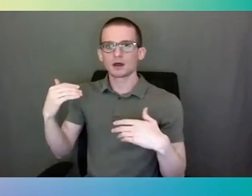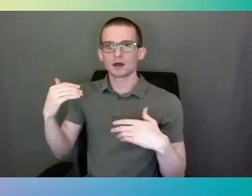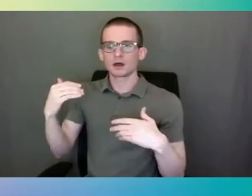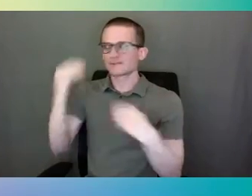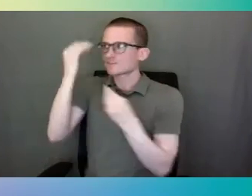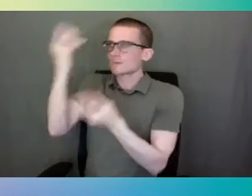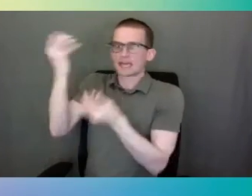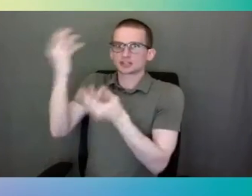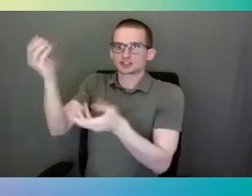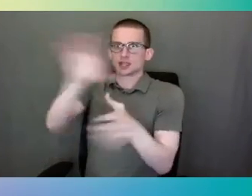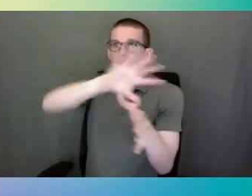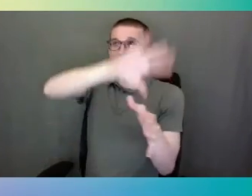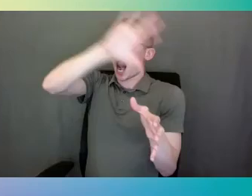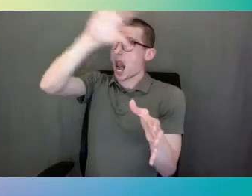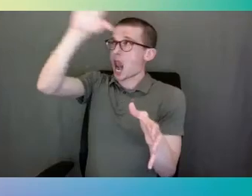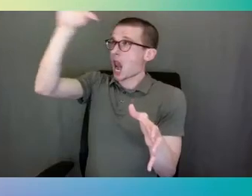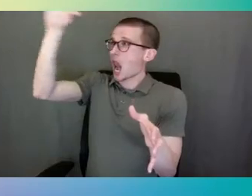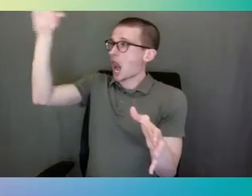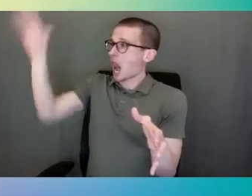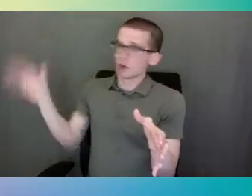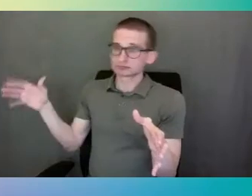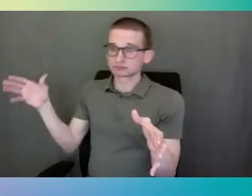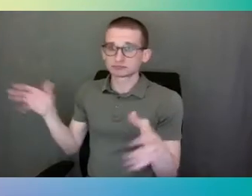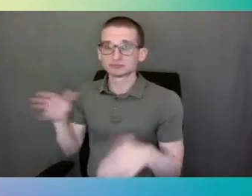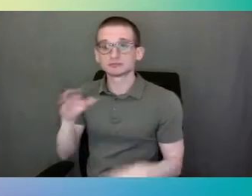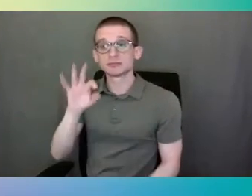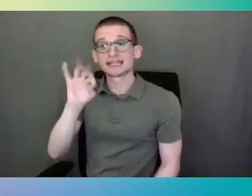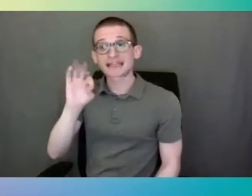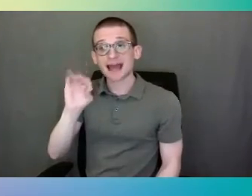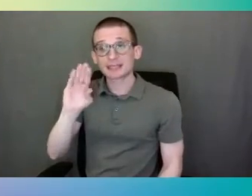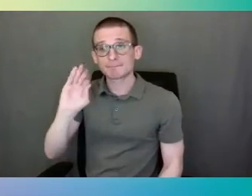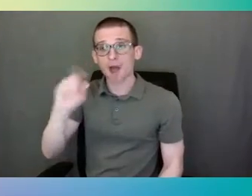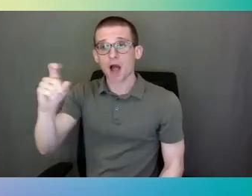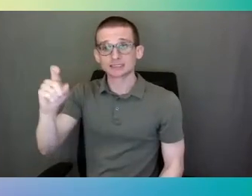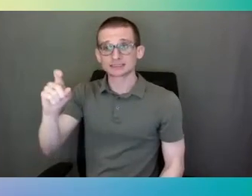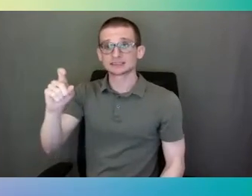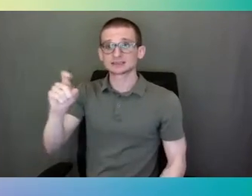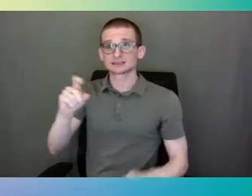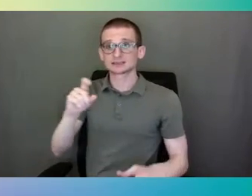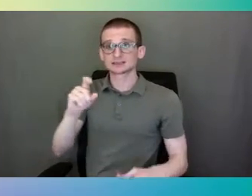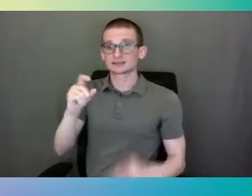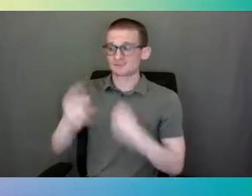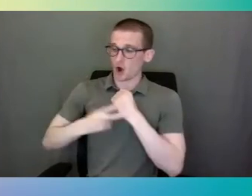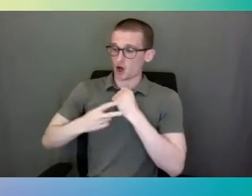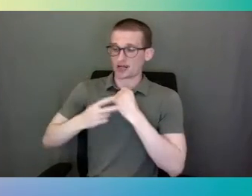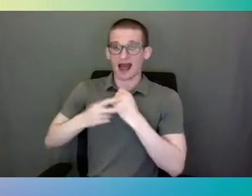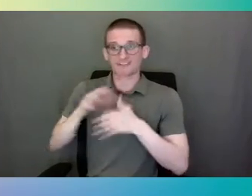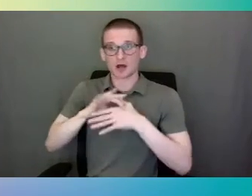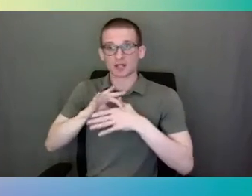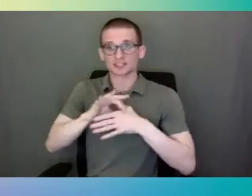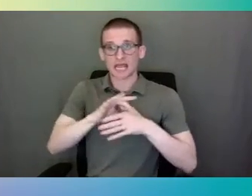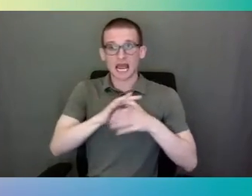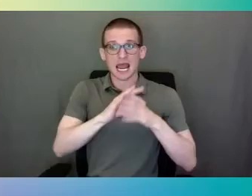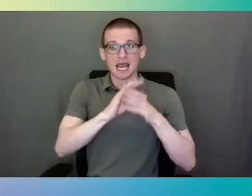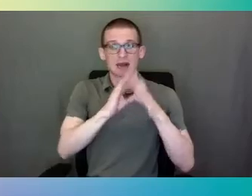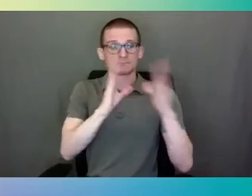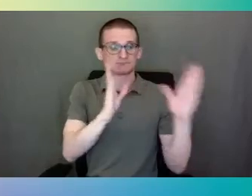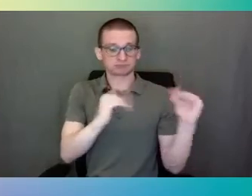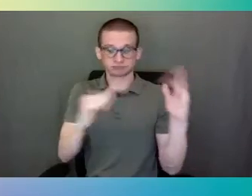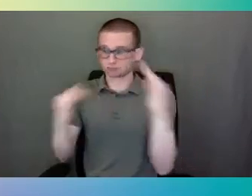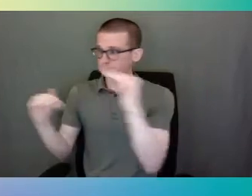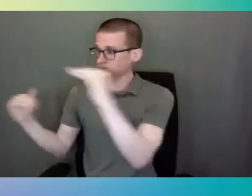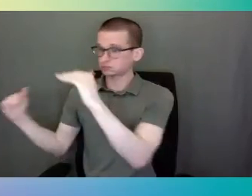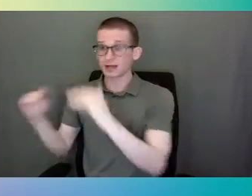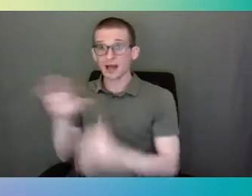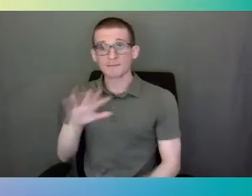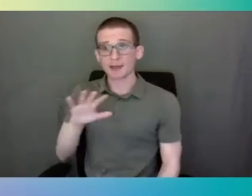information. So 90 boxes of archived material and about 1,500 to 2,000 pages per box. Plus